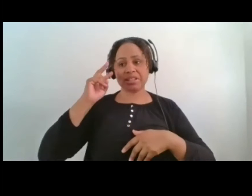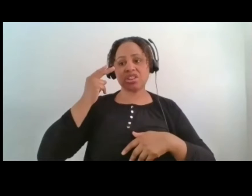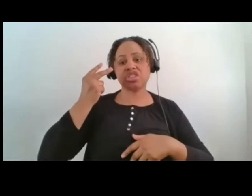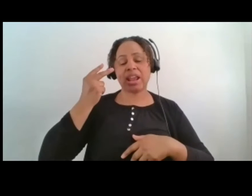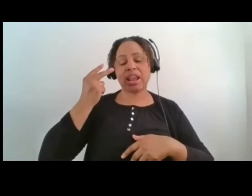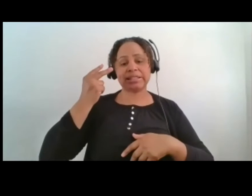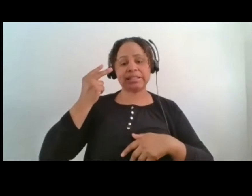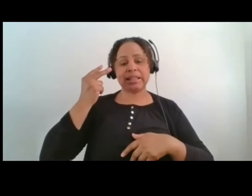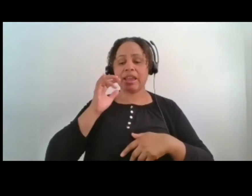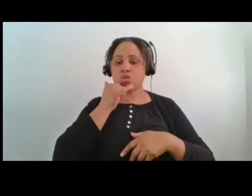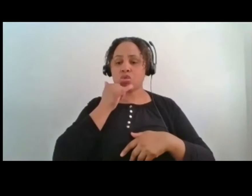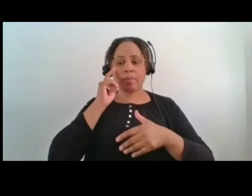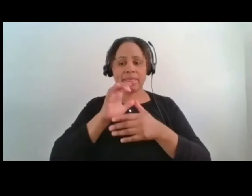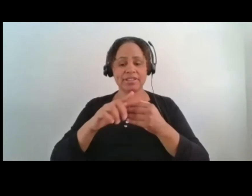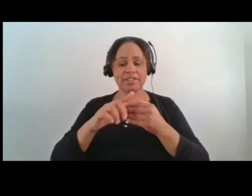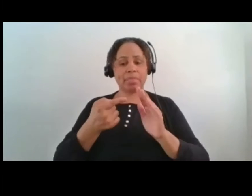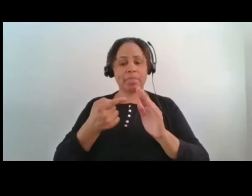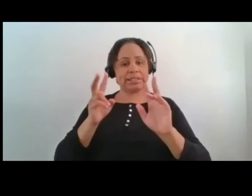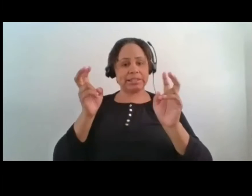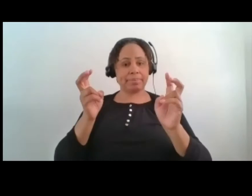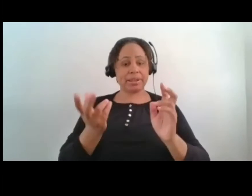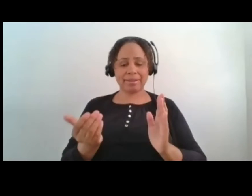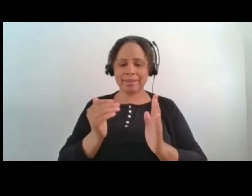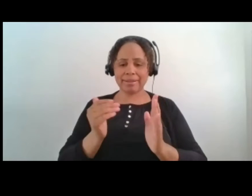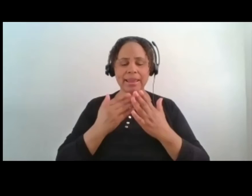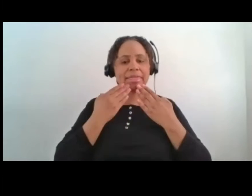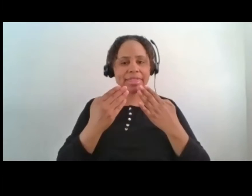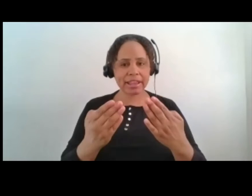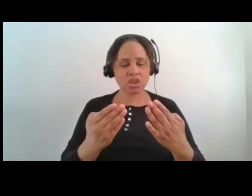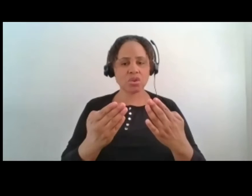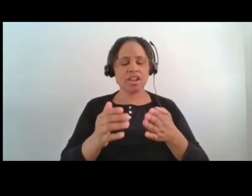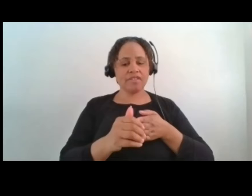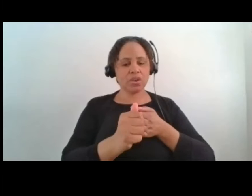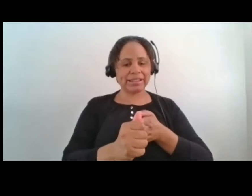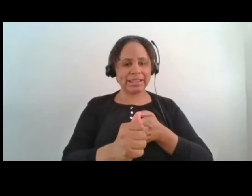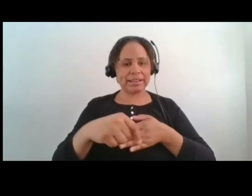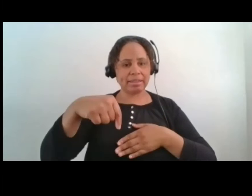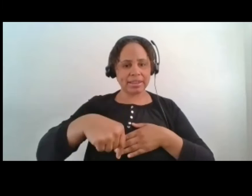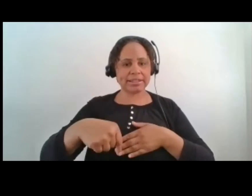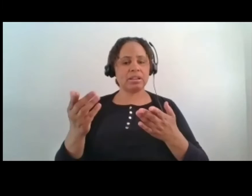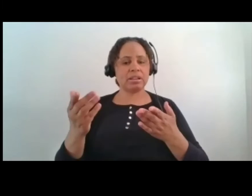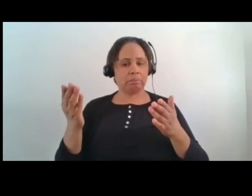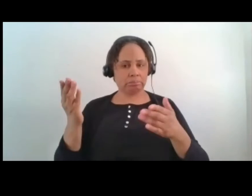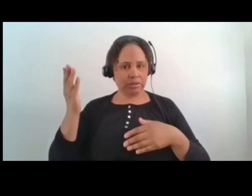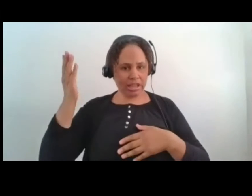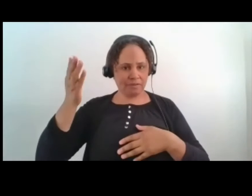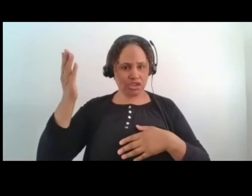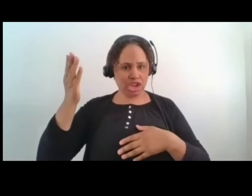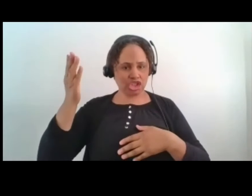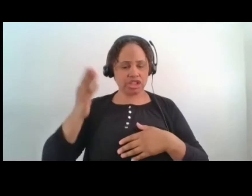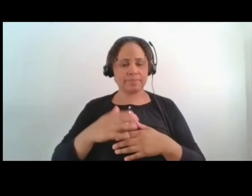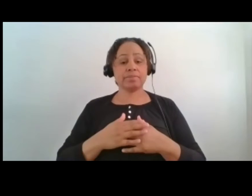particular. So again, I'd like to thank you for leading this conversation. And next up, I do want to